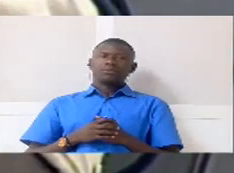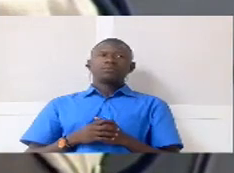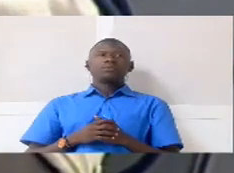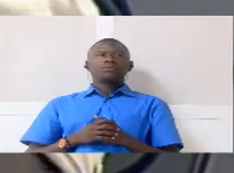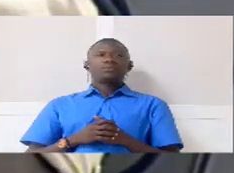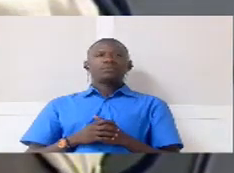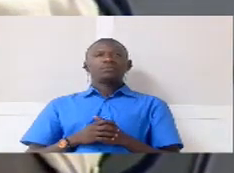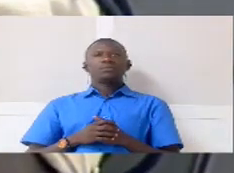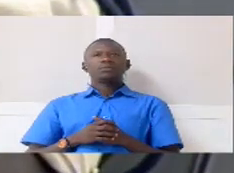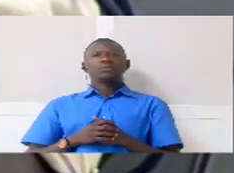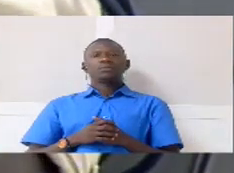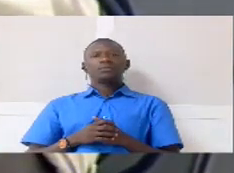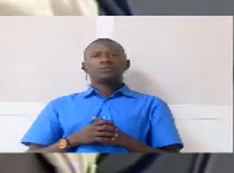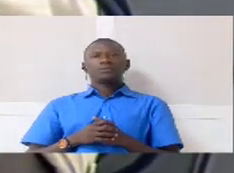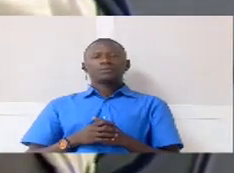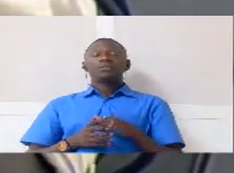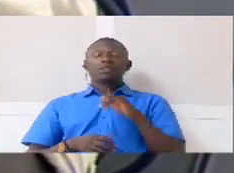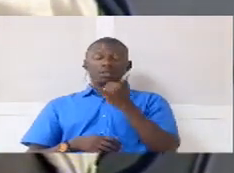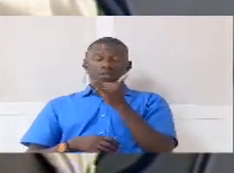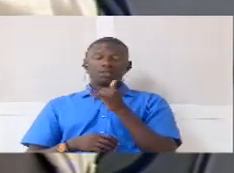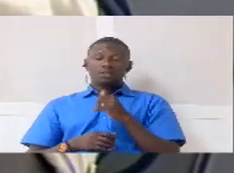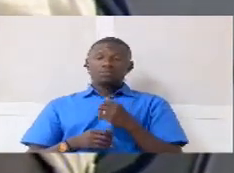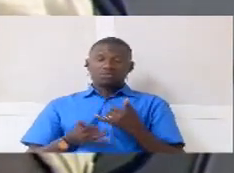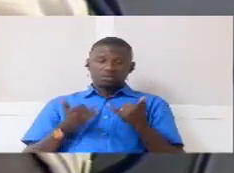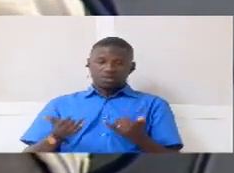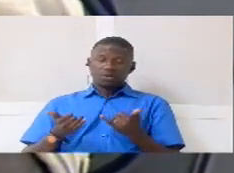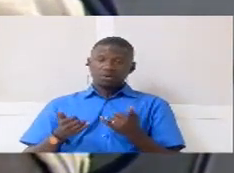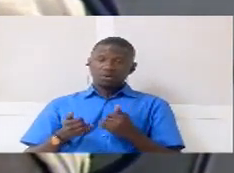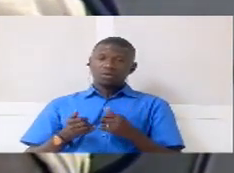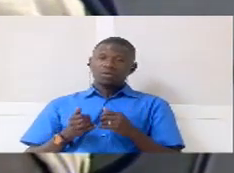scientist coming up for prison act review kanne yes anu jani wo fango coming